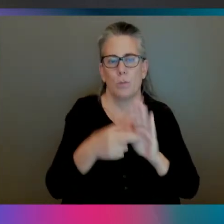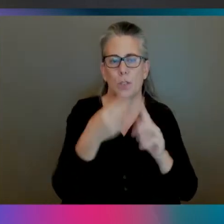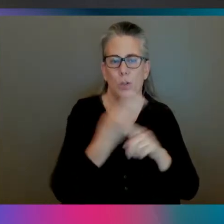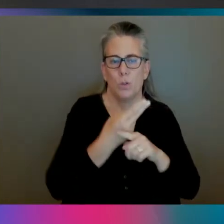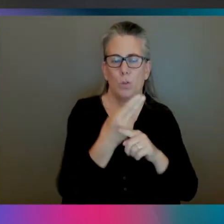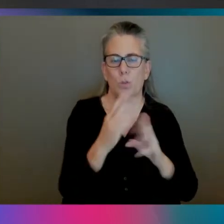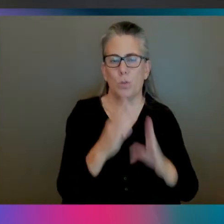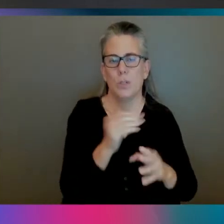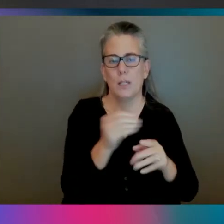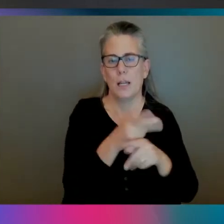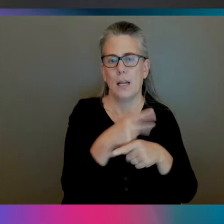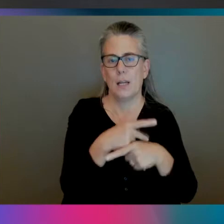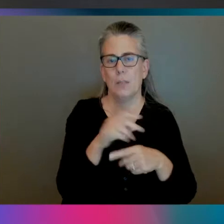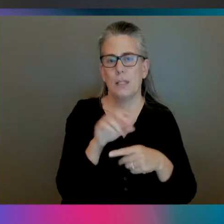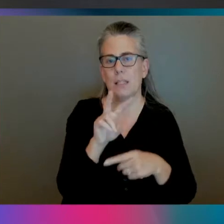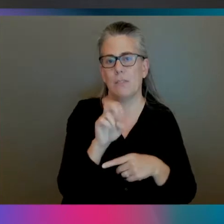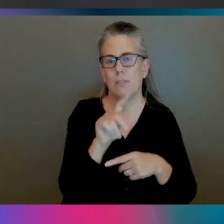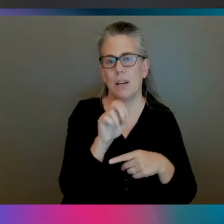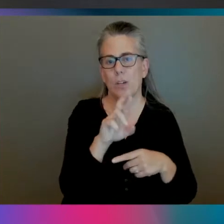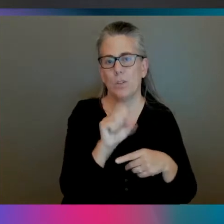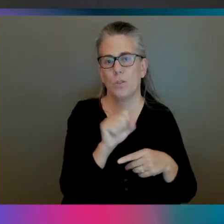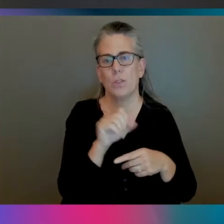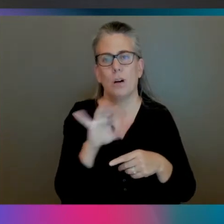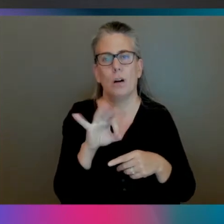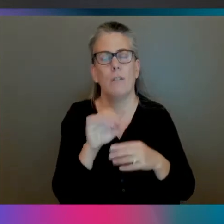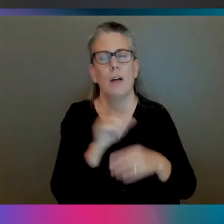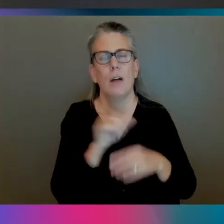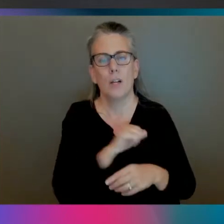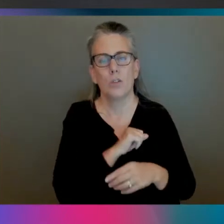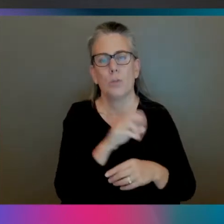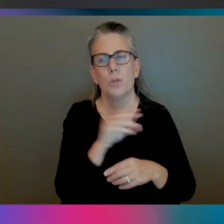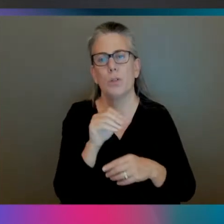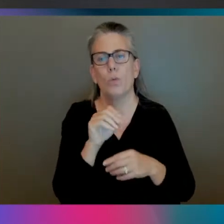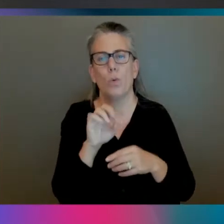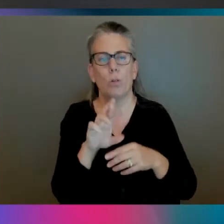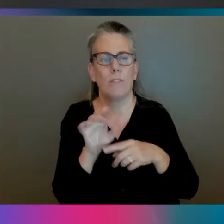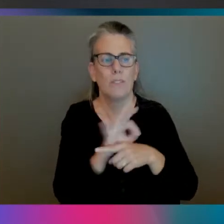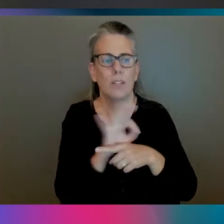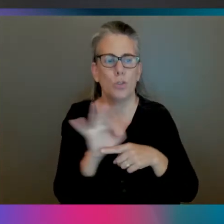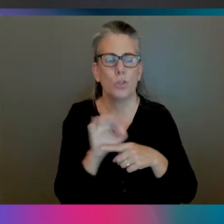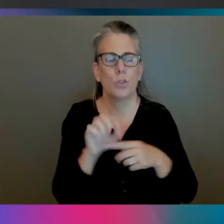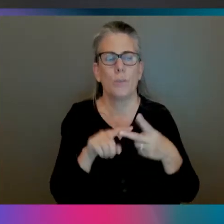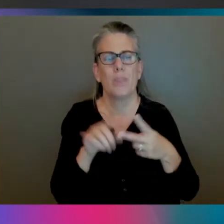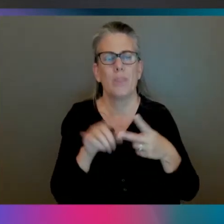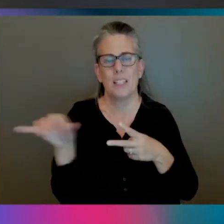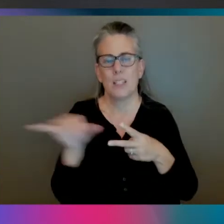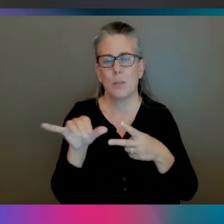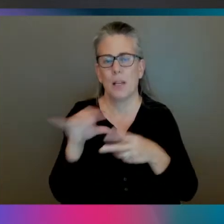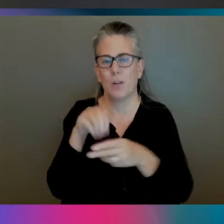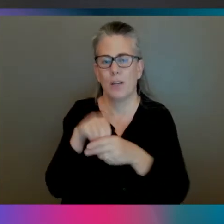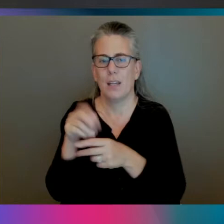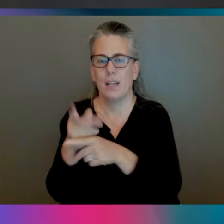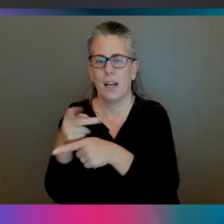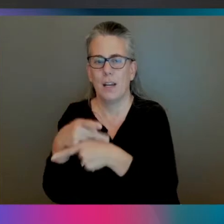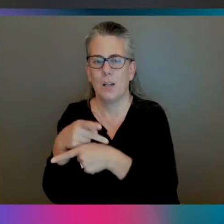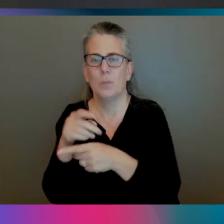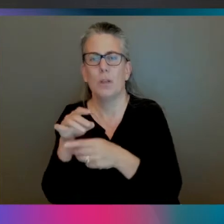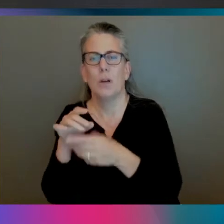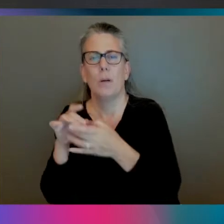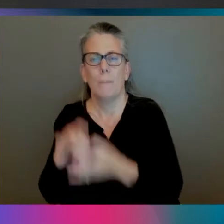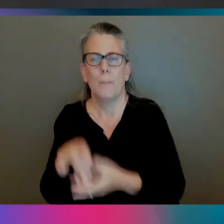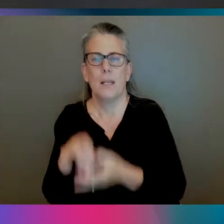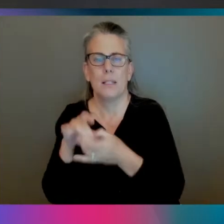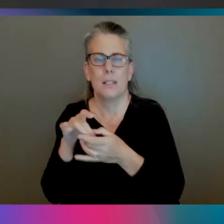Similarity in items are based on their content. Mm-hmm. That one looks promising, but I'm not going to give anything away here. We'll